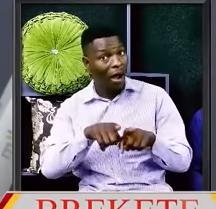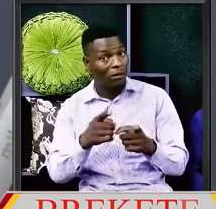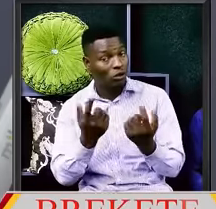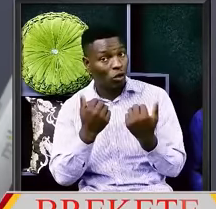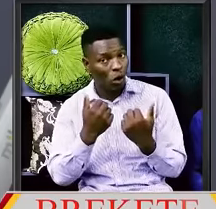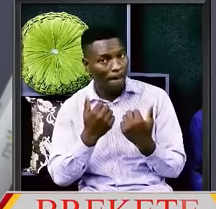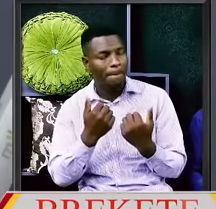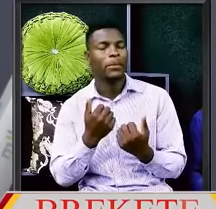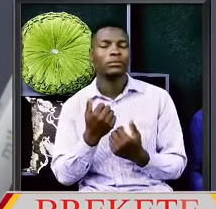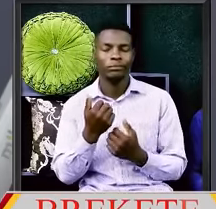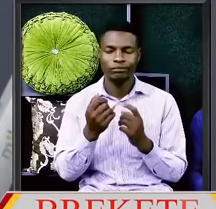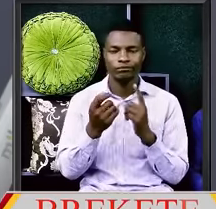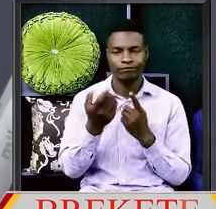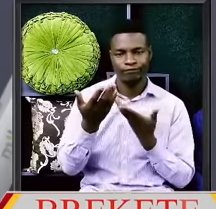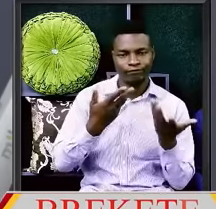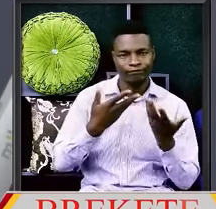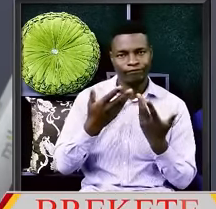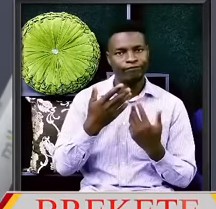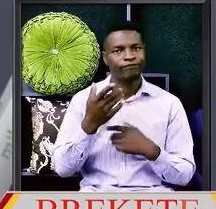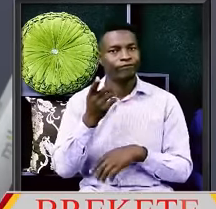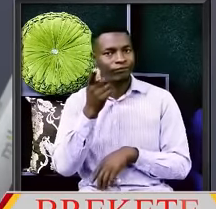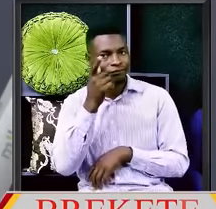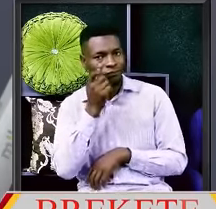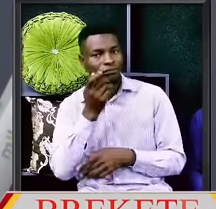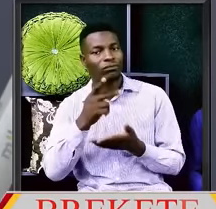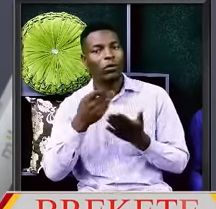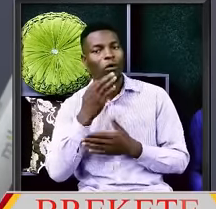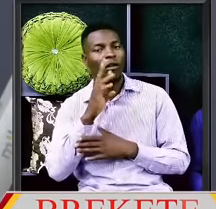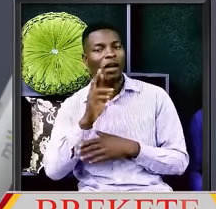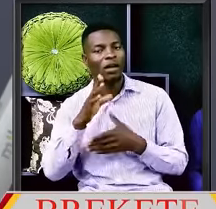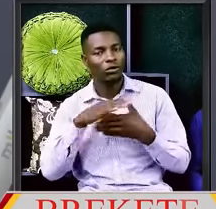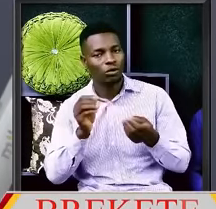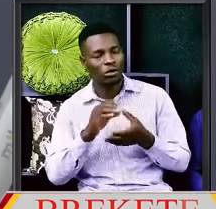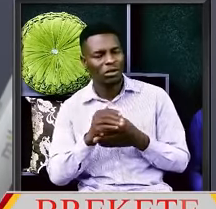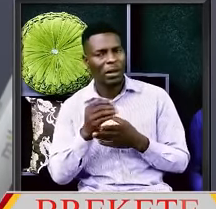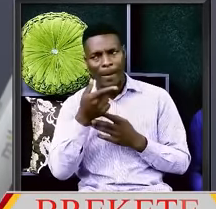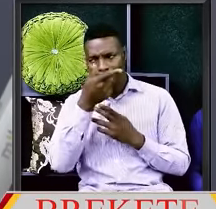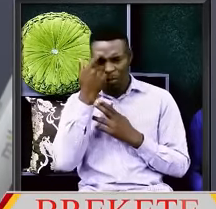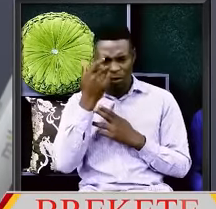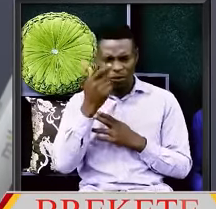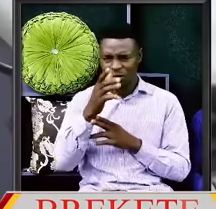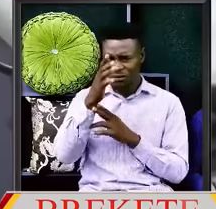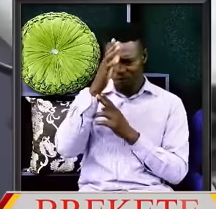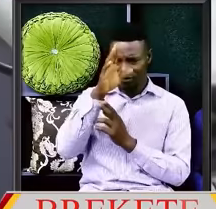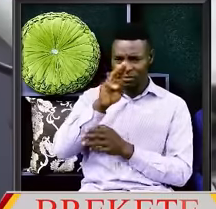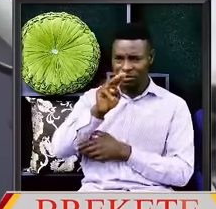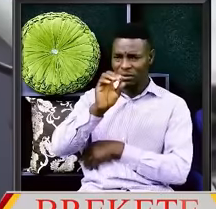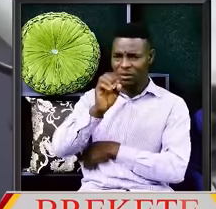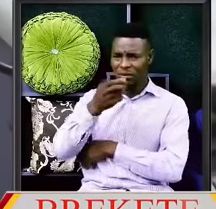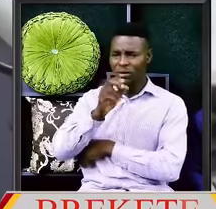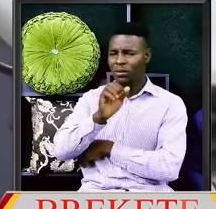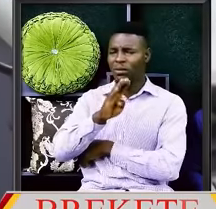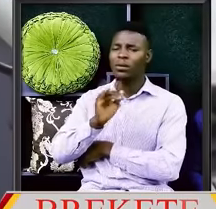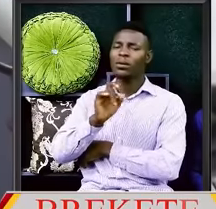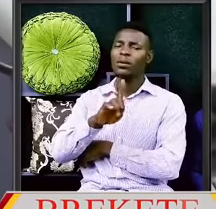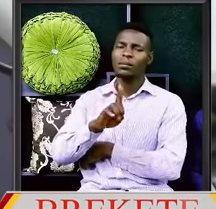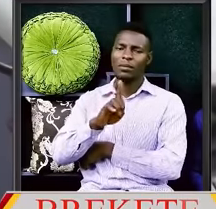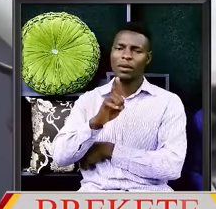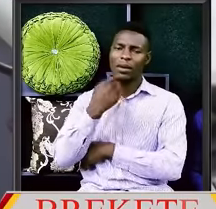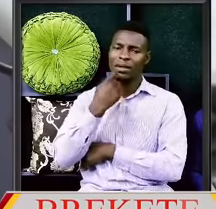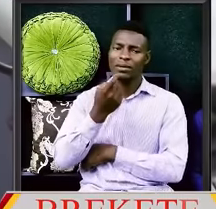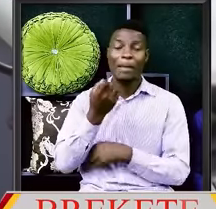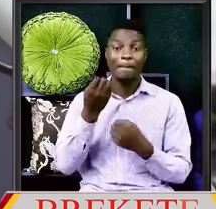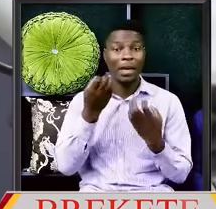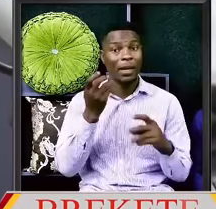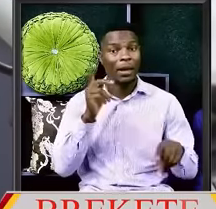Mohbad Papa talk yesterday, day before yesterday, many people come the reason with them small. Some of the things where be say